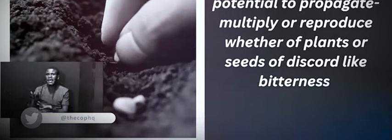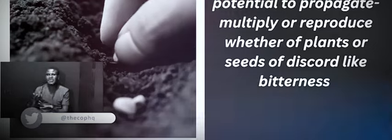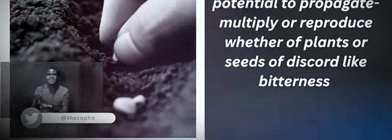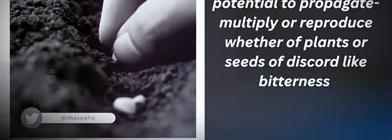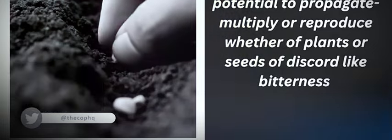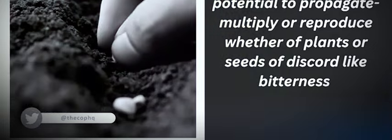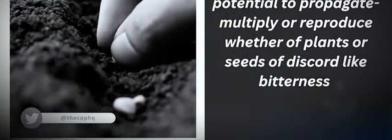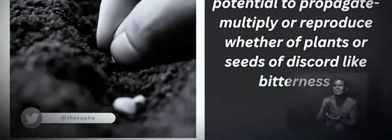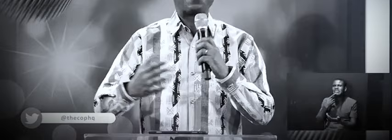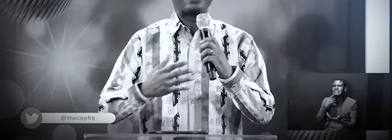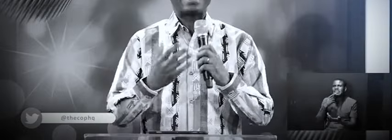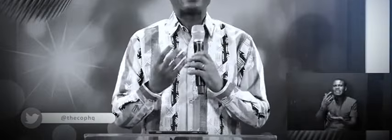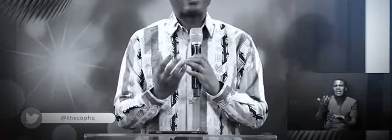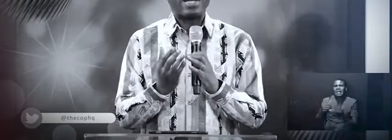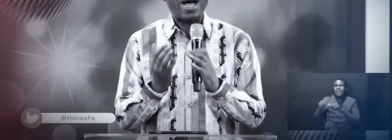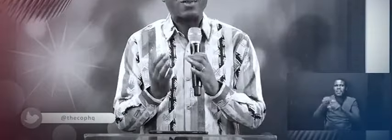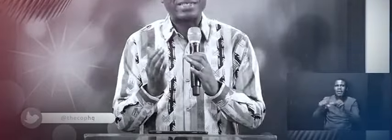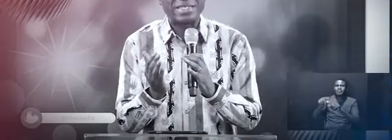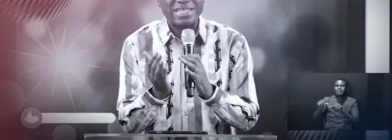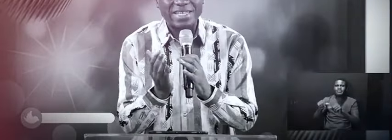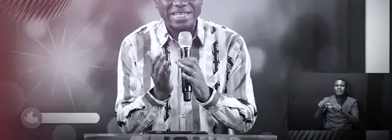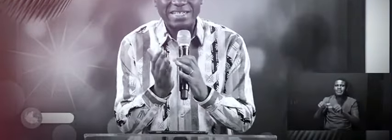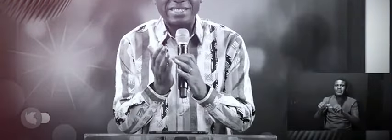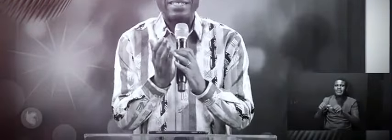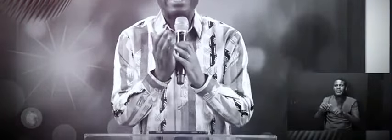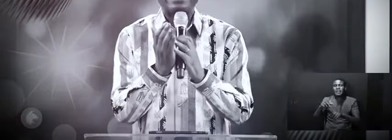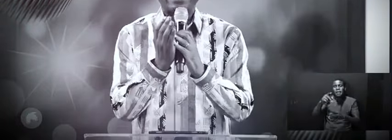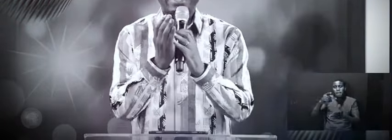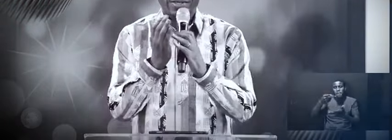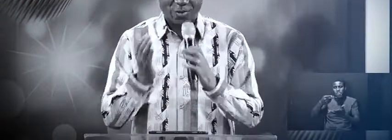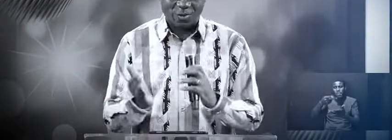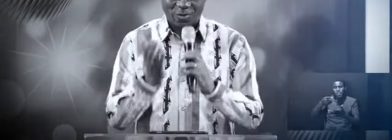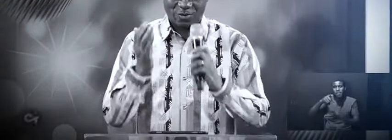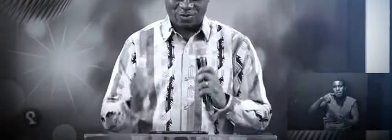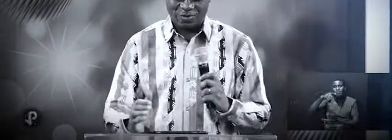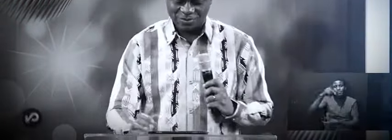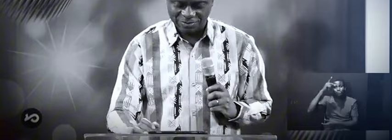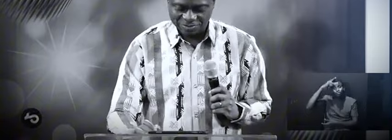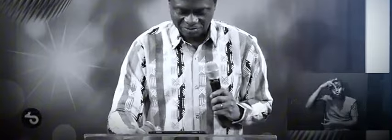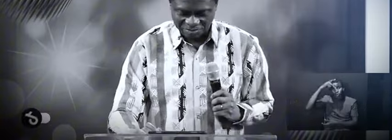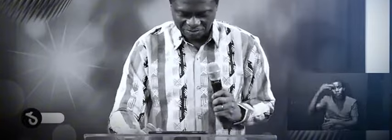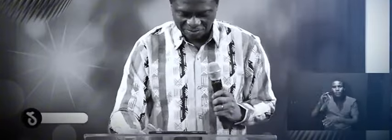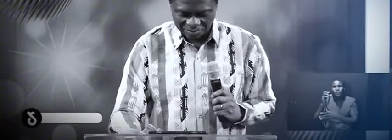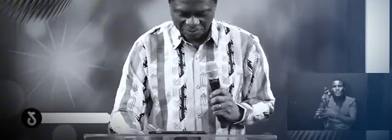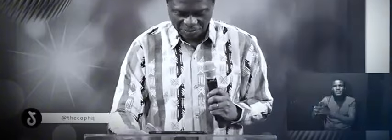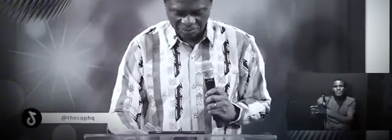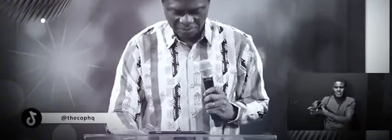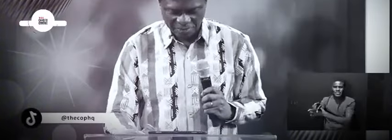sower to throw some light on how seeds grow.